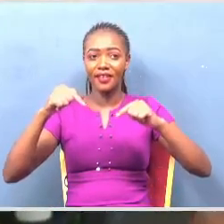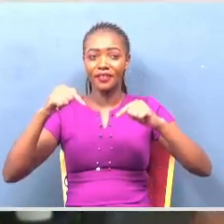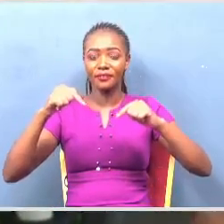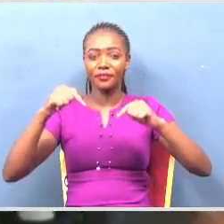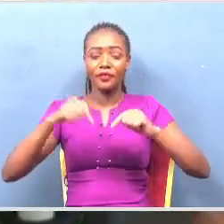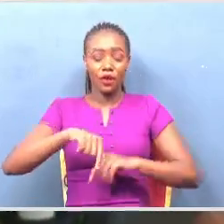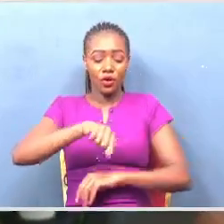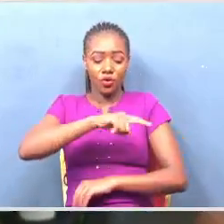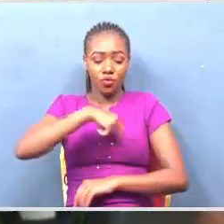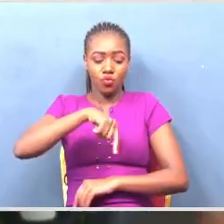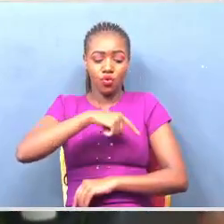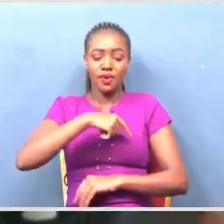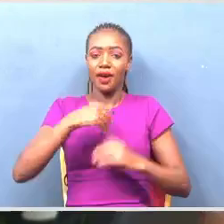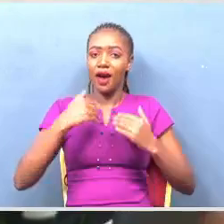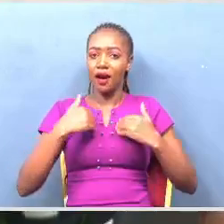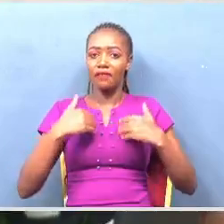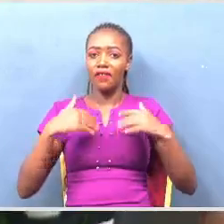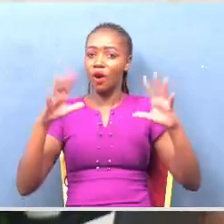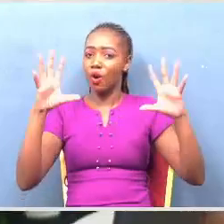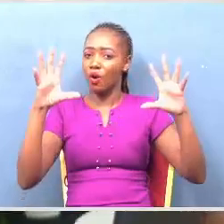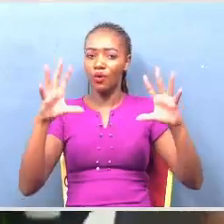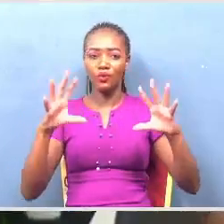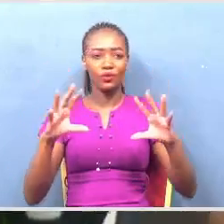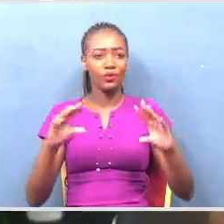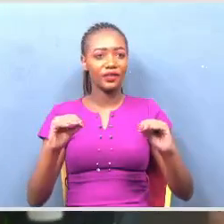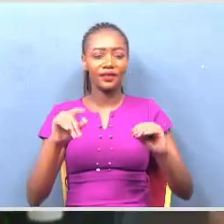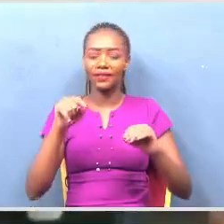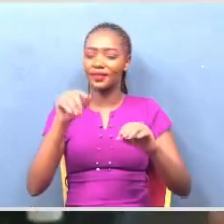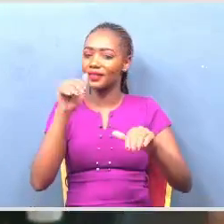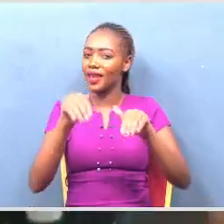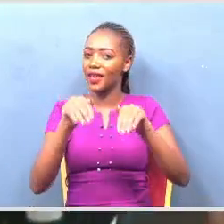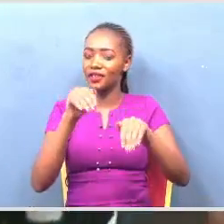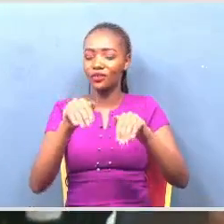we have concluded this election.